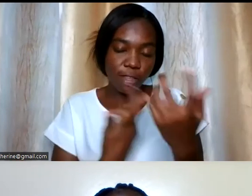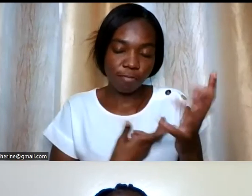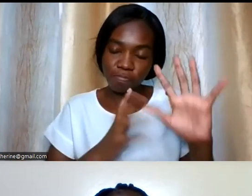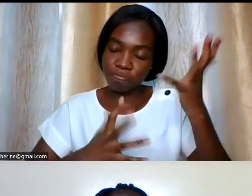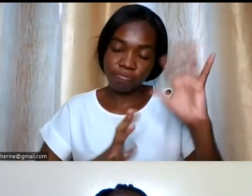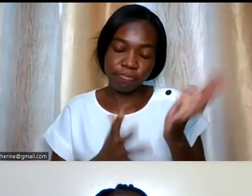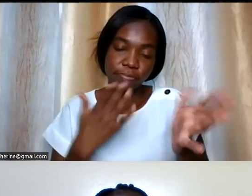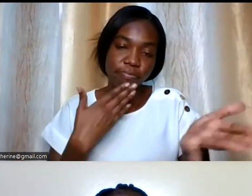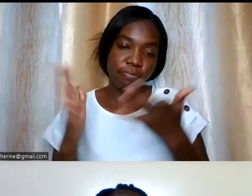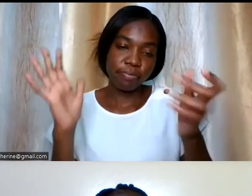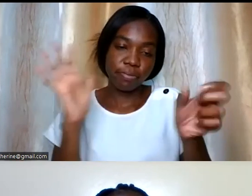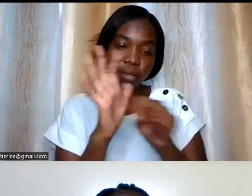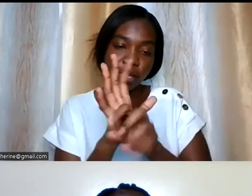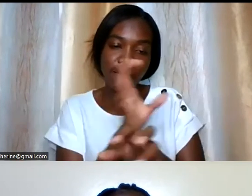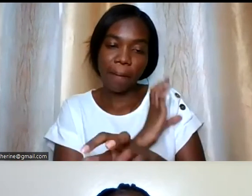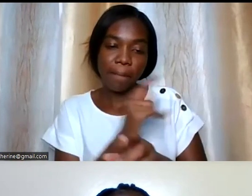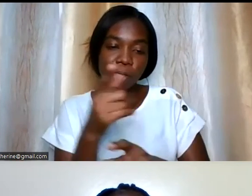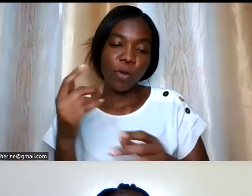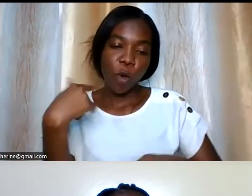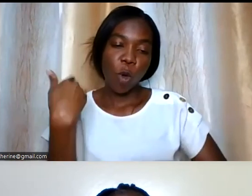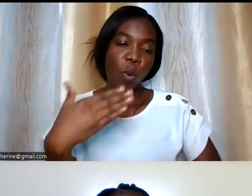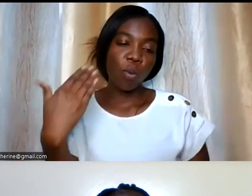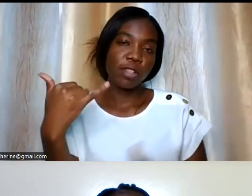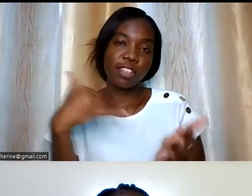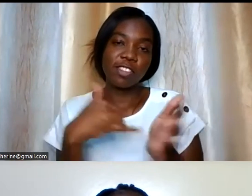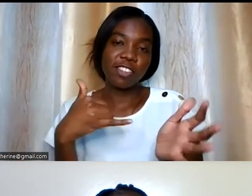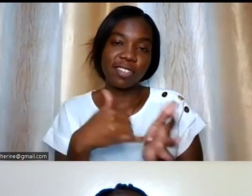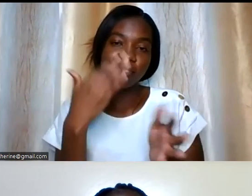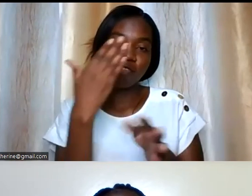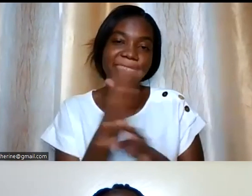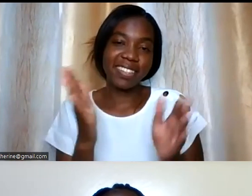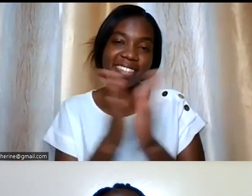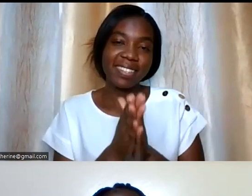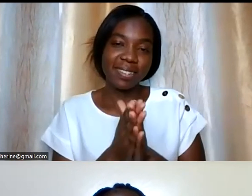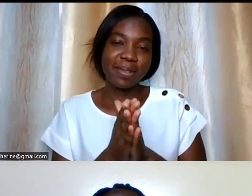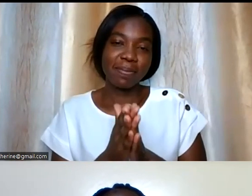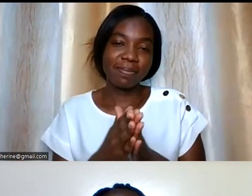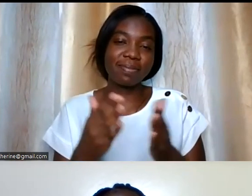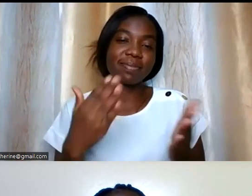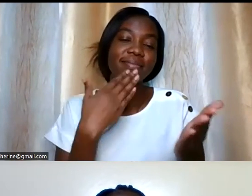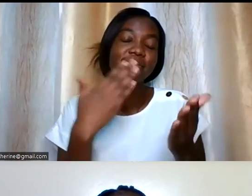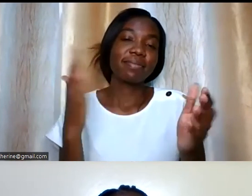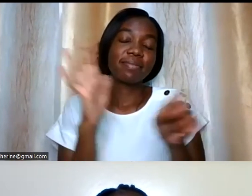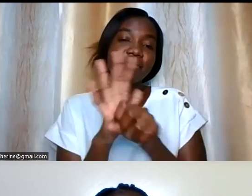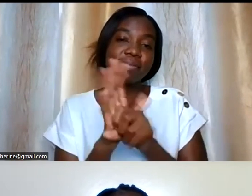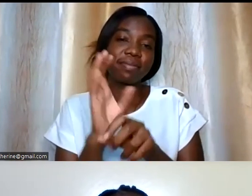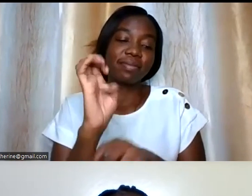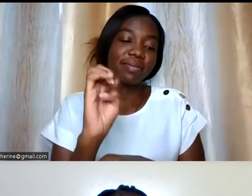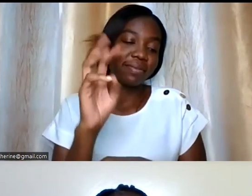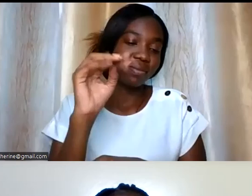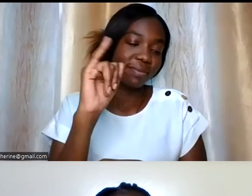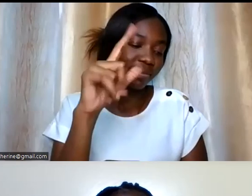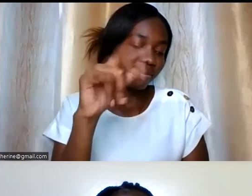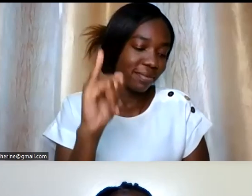Dandy, for making sure that you are always inclusive. And thank you so much, Emily, for giving